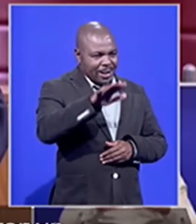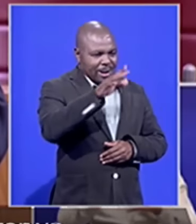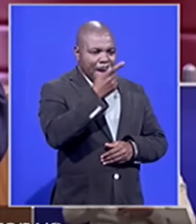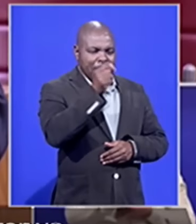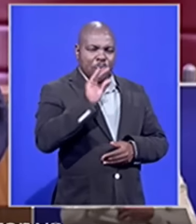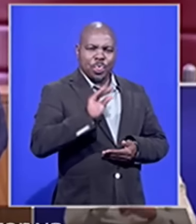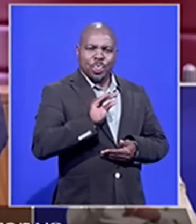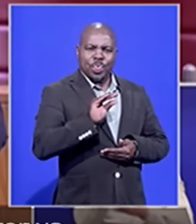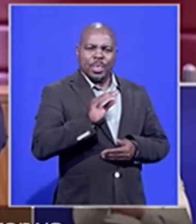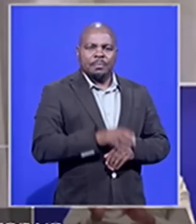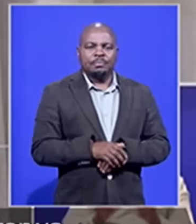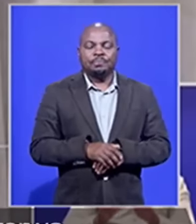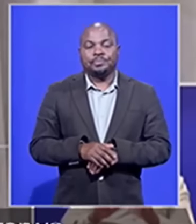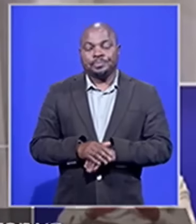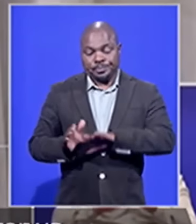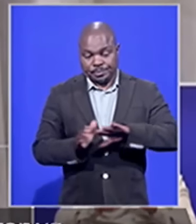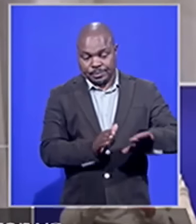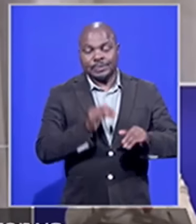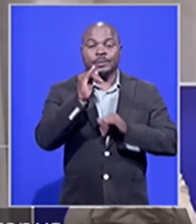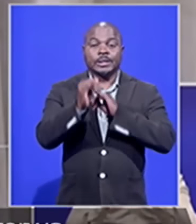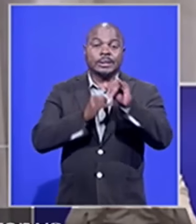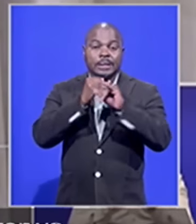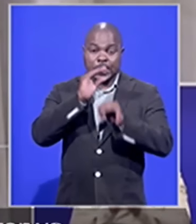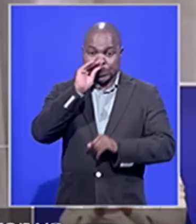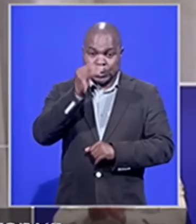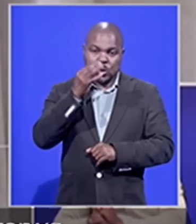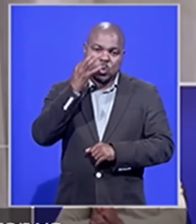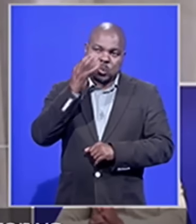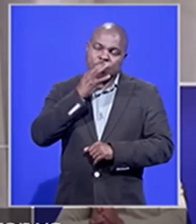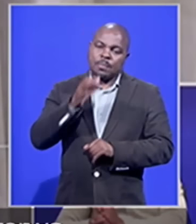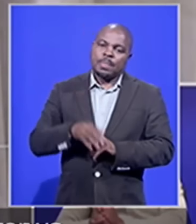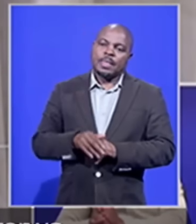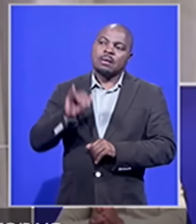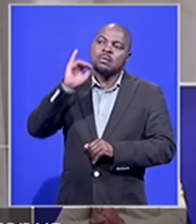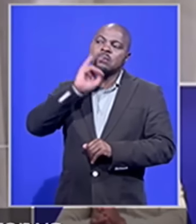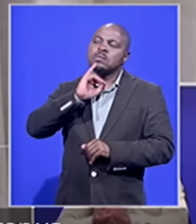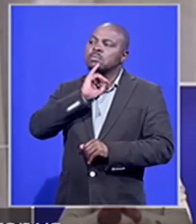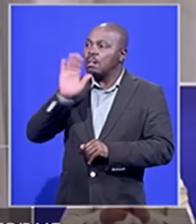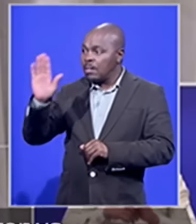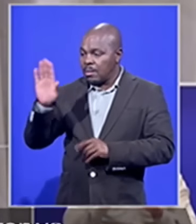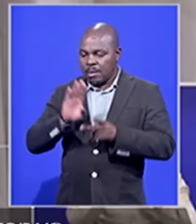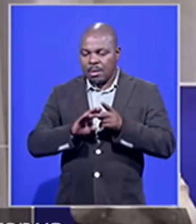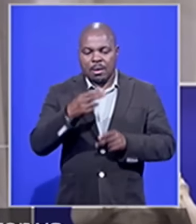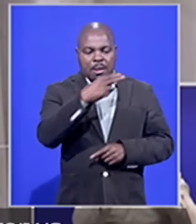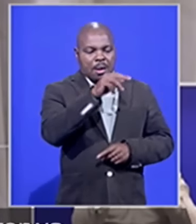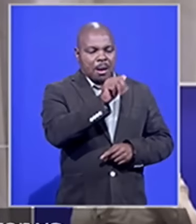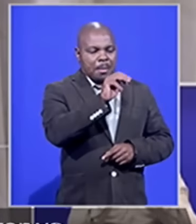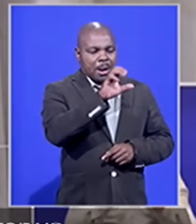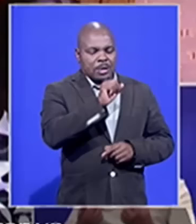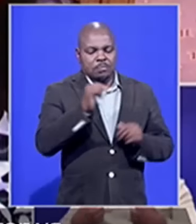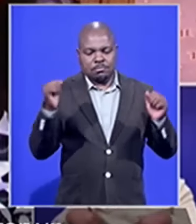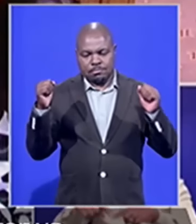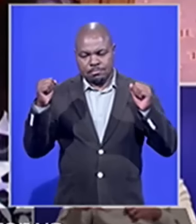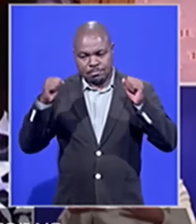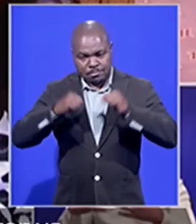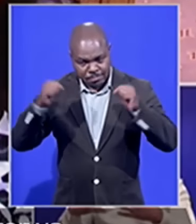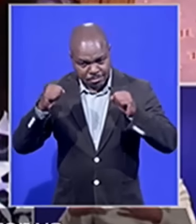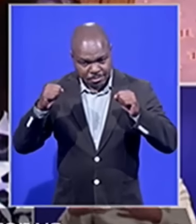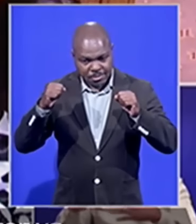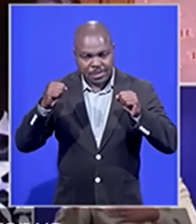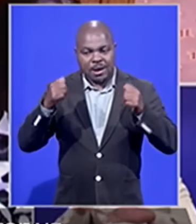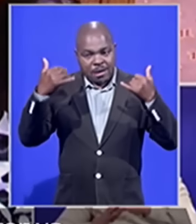tsa matjhaba mopresidente o re tumellano ya khotso pakeng tsa Israel le Hamas e keke ya ba le seabo nyewenyeo Afrika